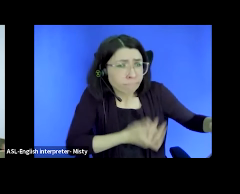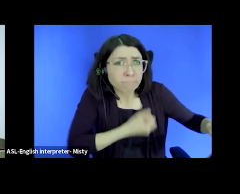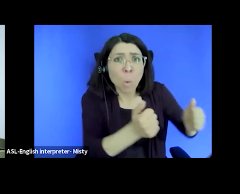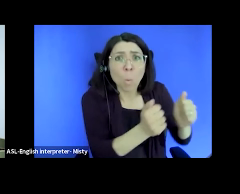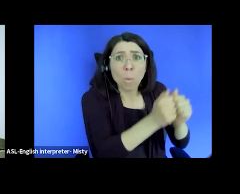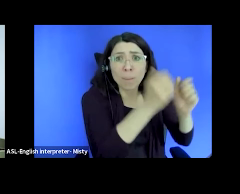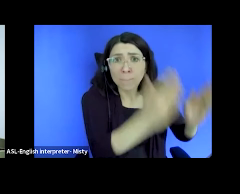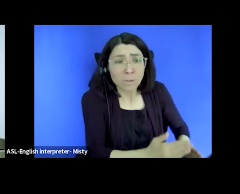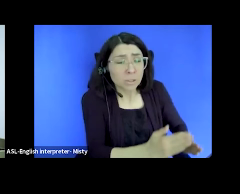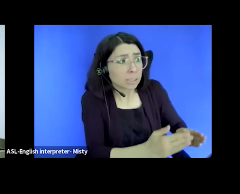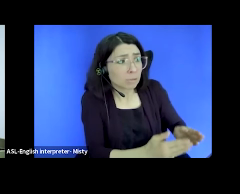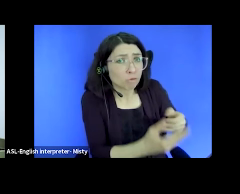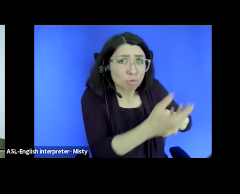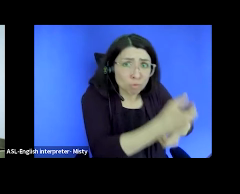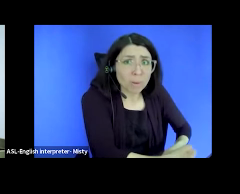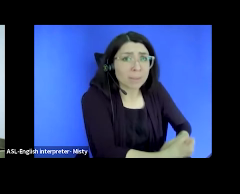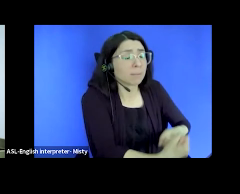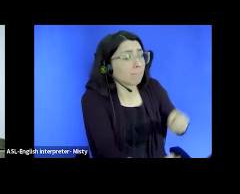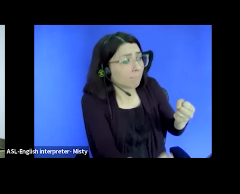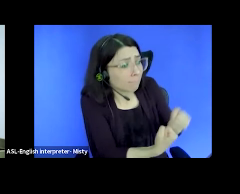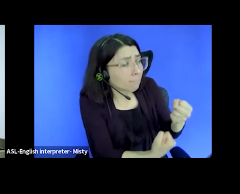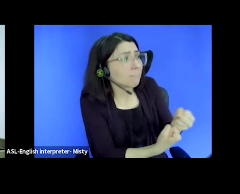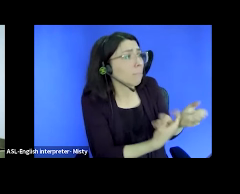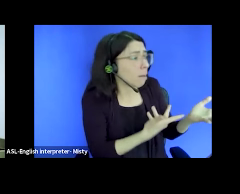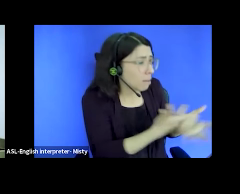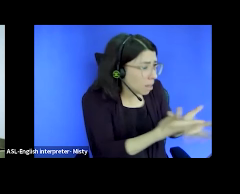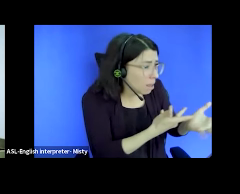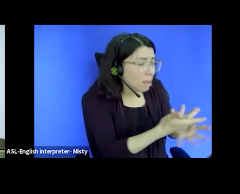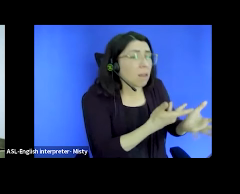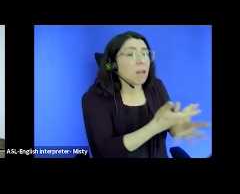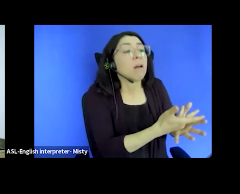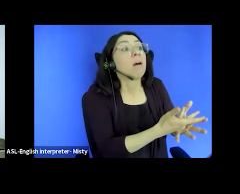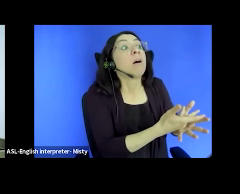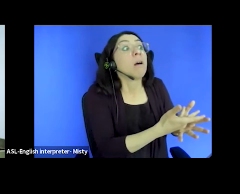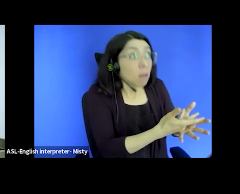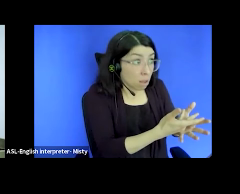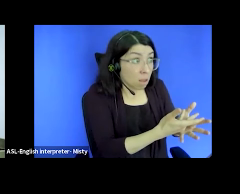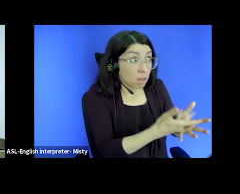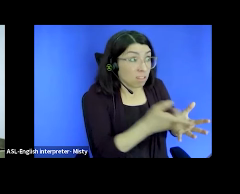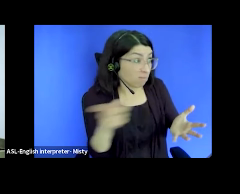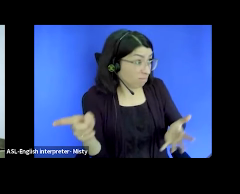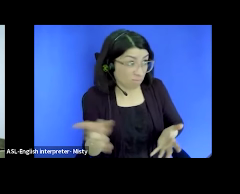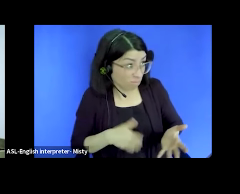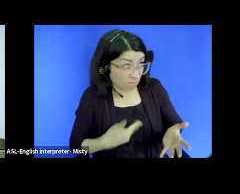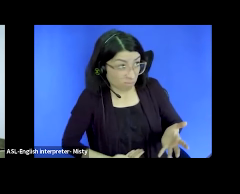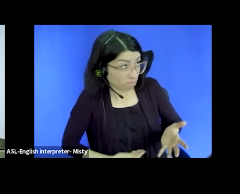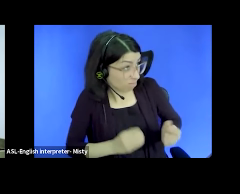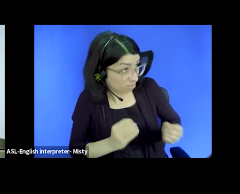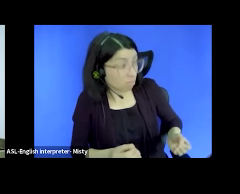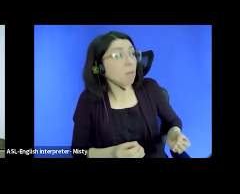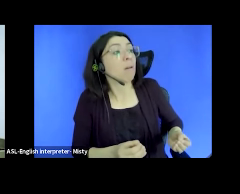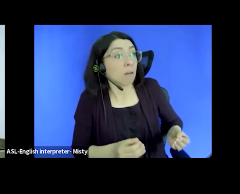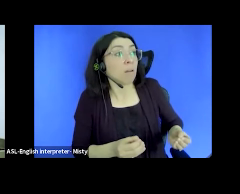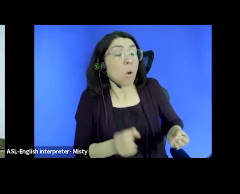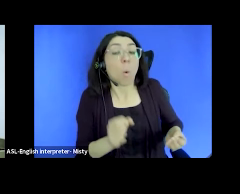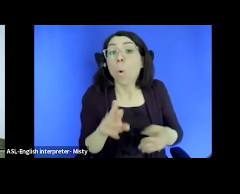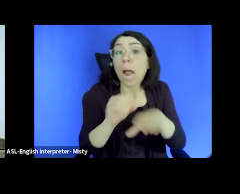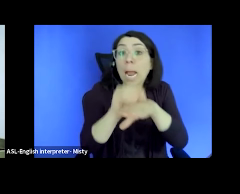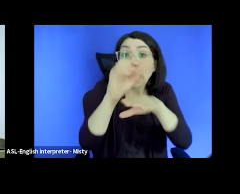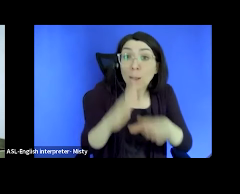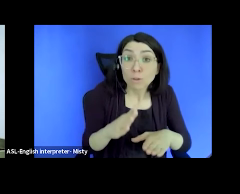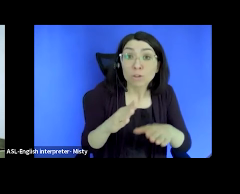of have those conversations with about things that might bother you. Maybe even if you have a counselor, they'll certainly be able to help